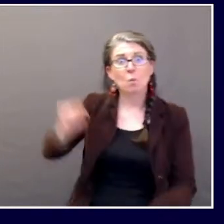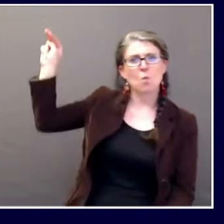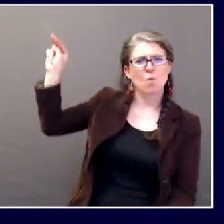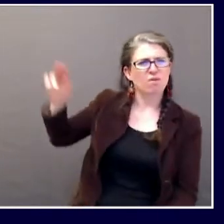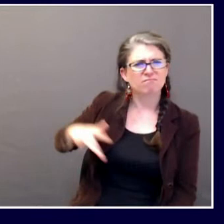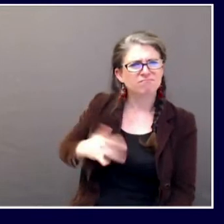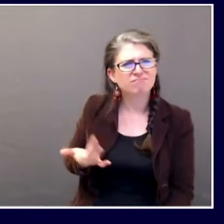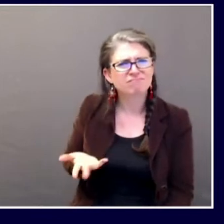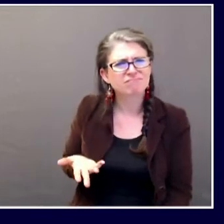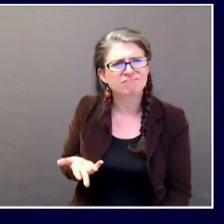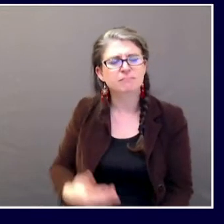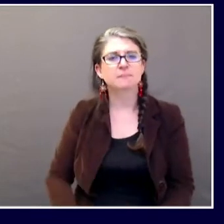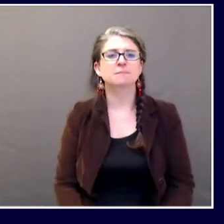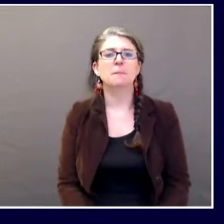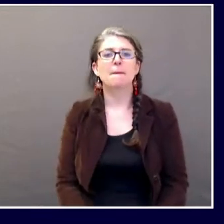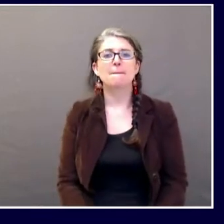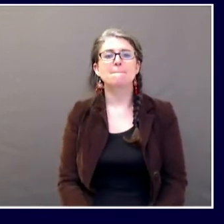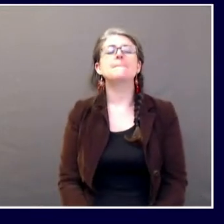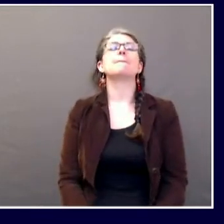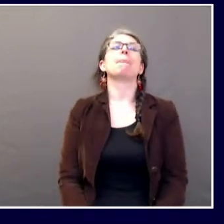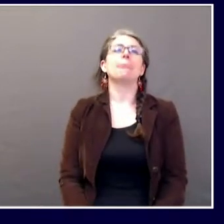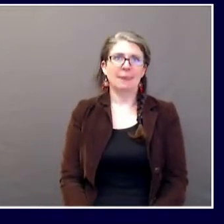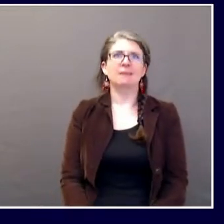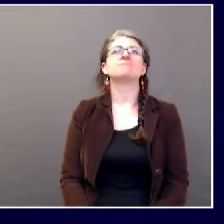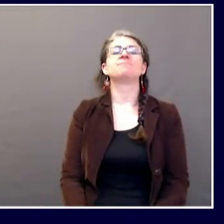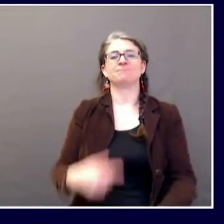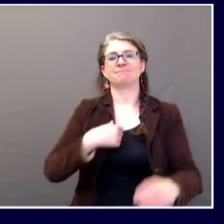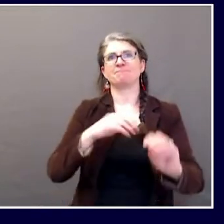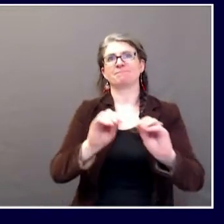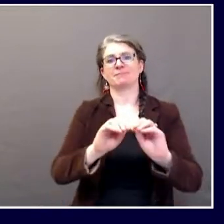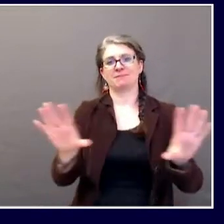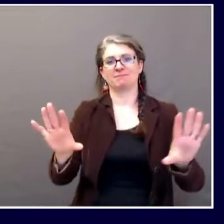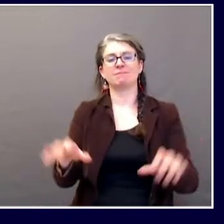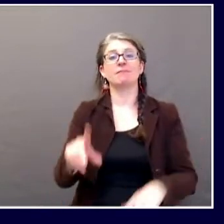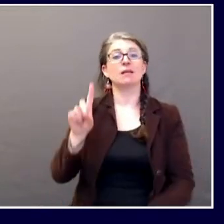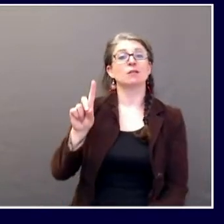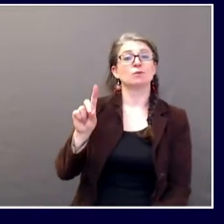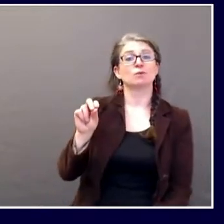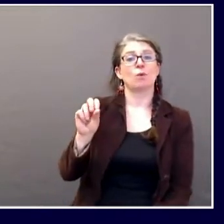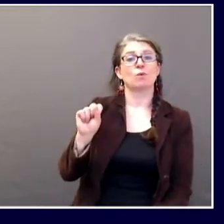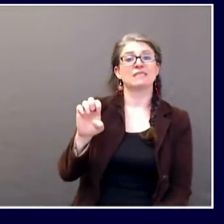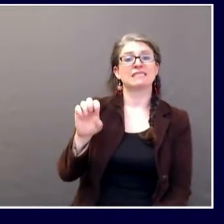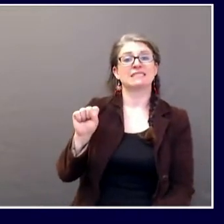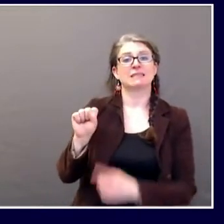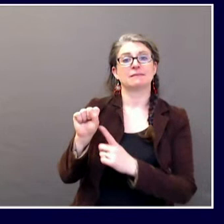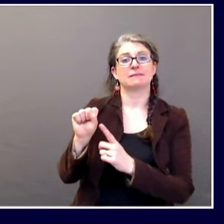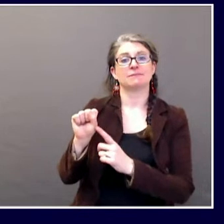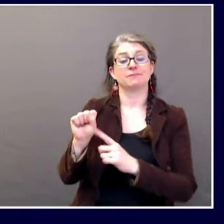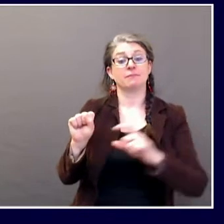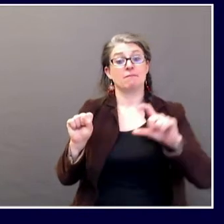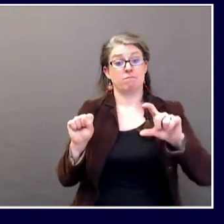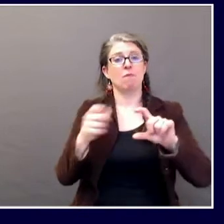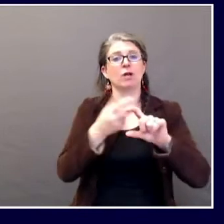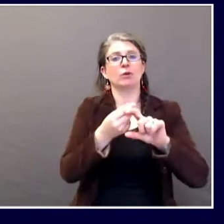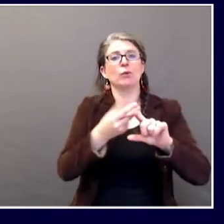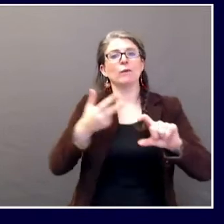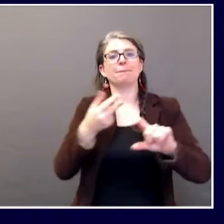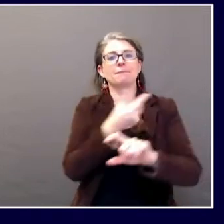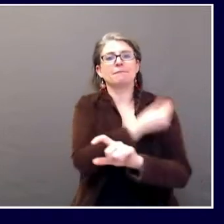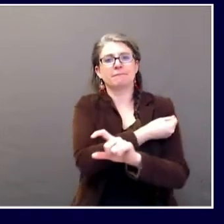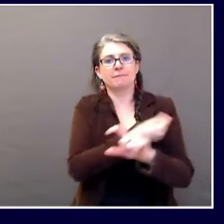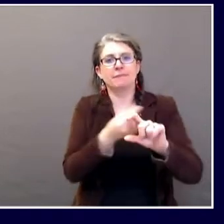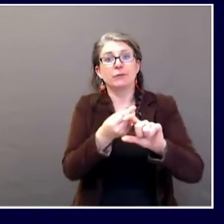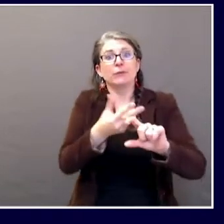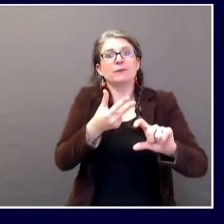start with the doses. I'm not going to send doses to places where they can't be administered. I've got to make sure that there is capacity on